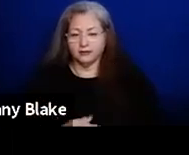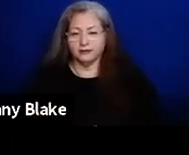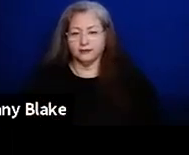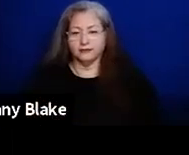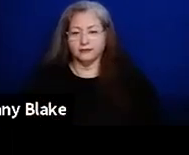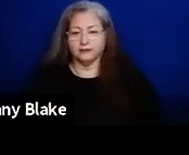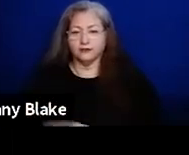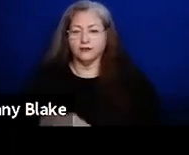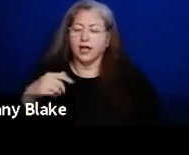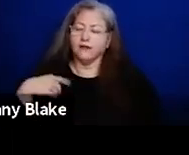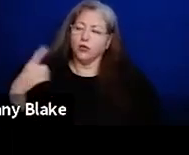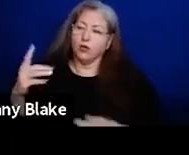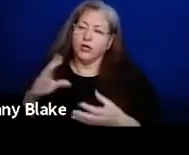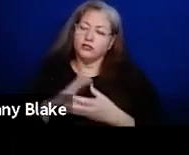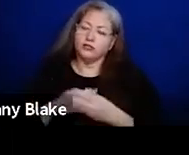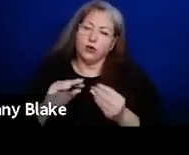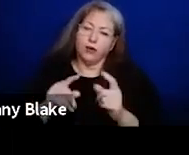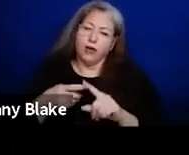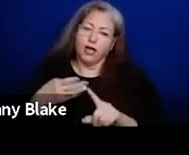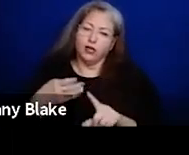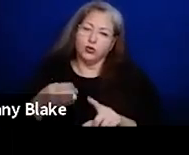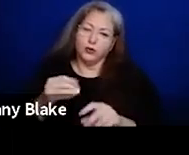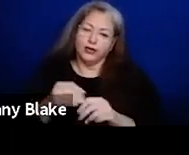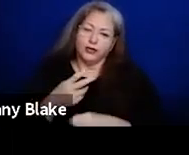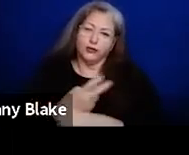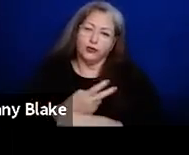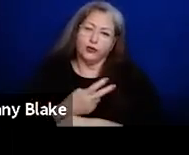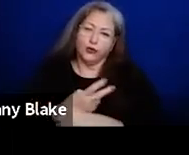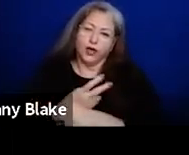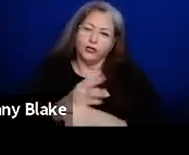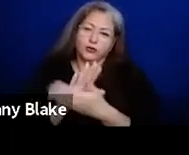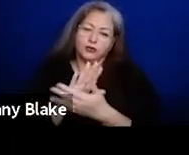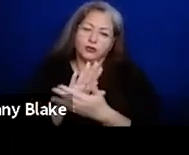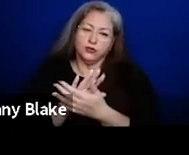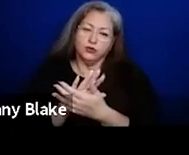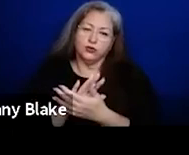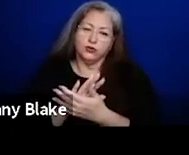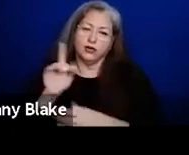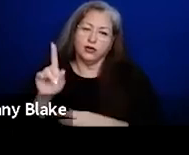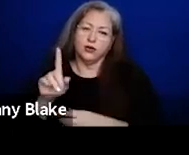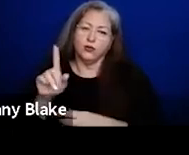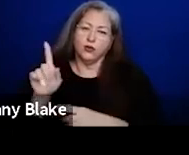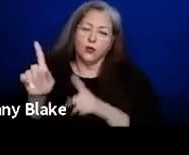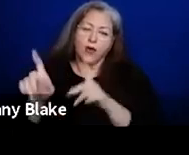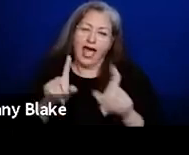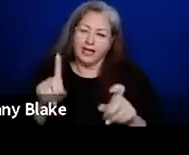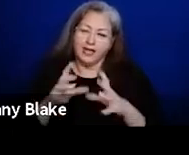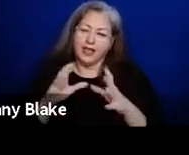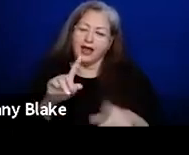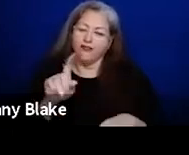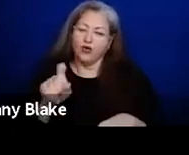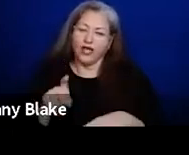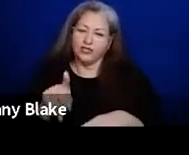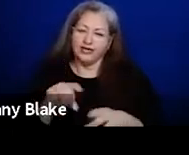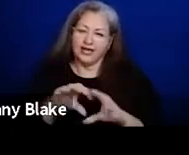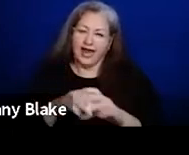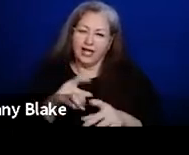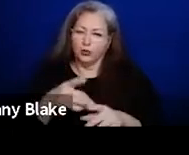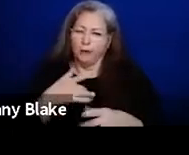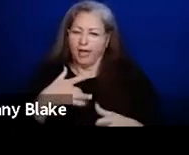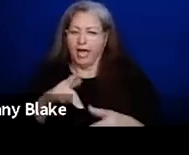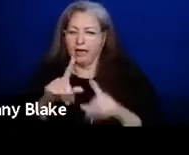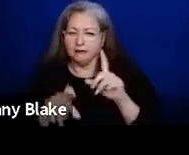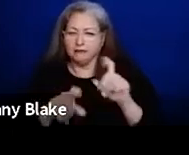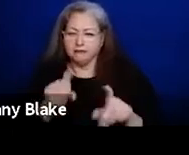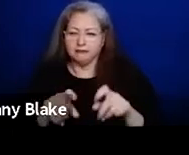There's a story about you in graduate school where you were asking a lot of questions in class, and